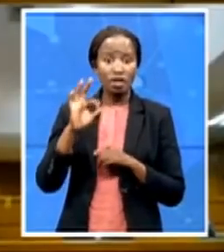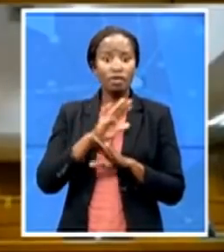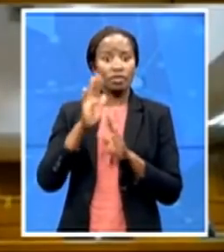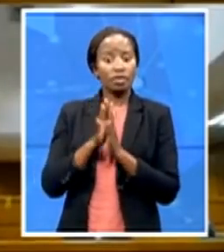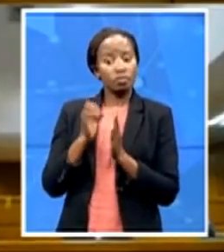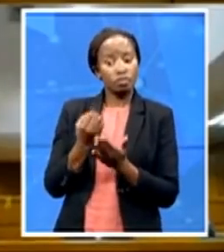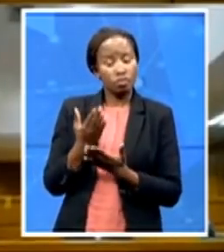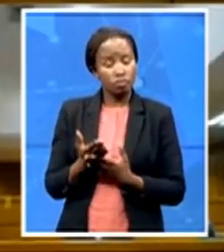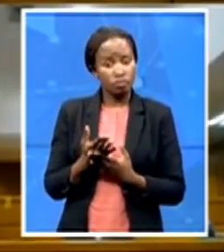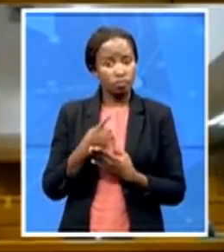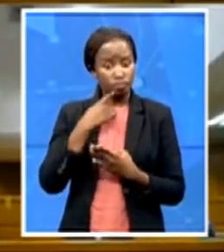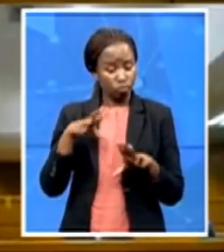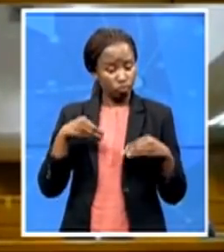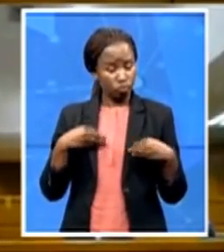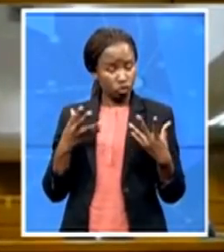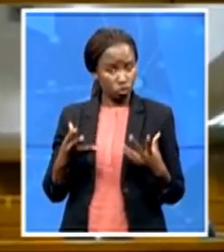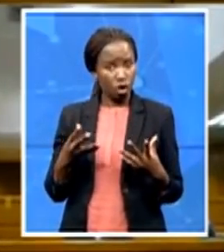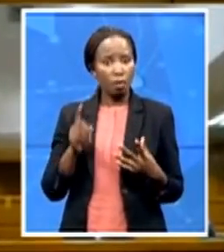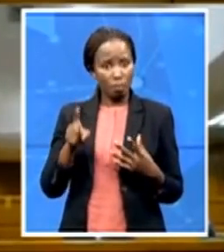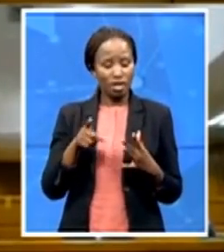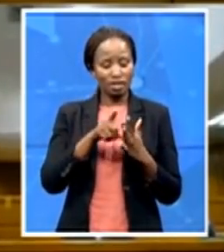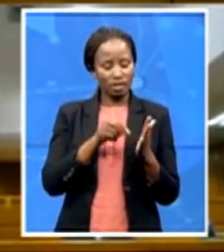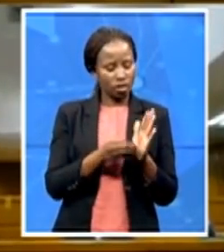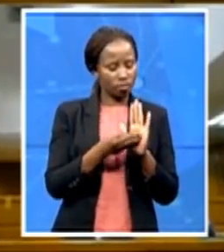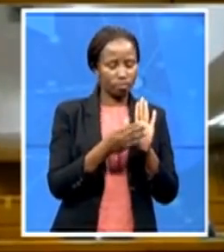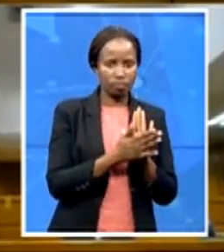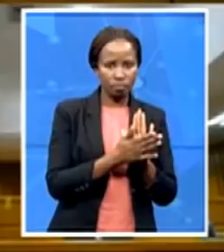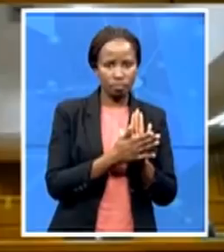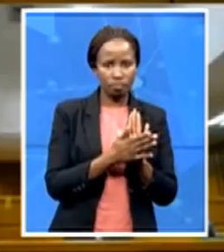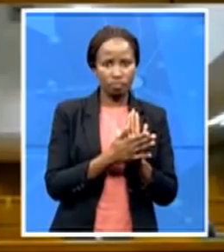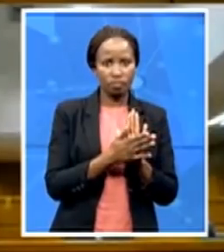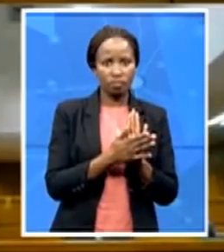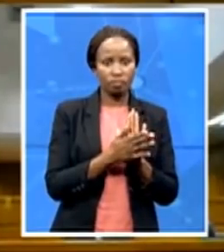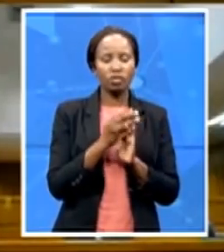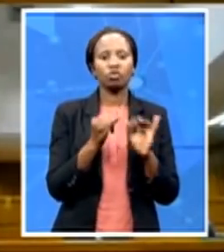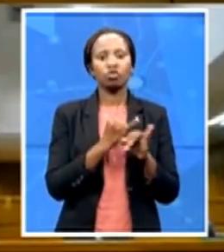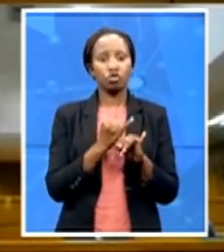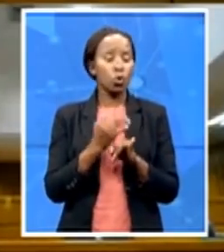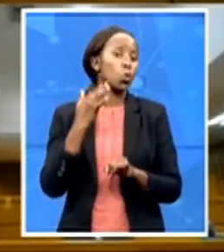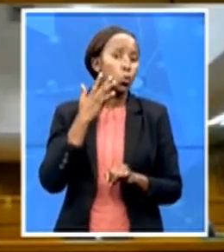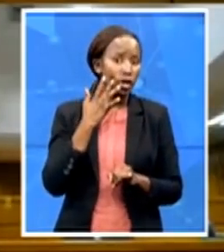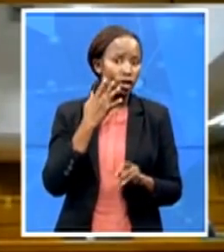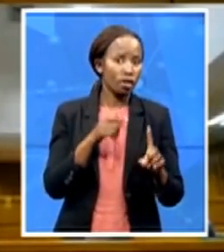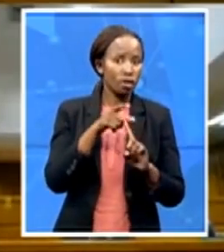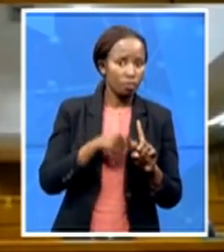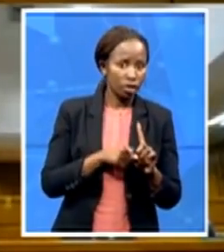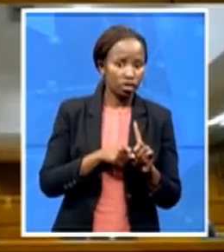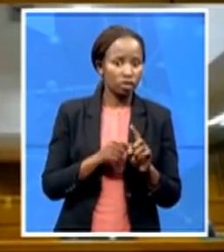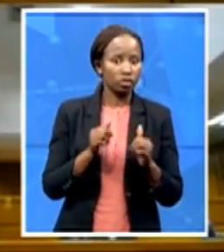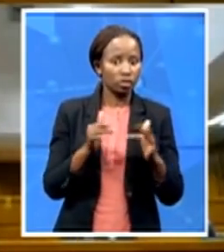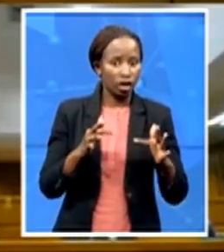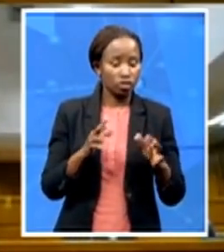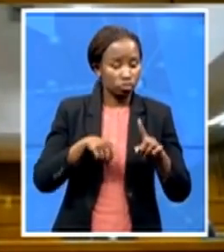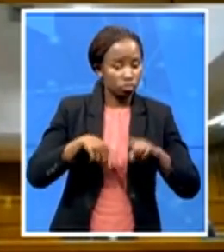on which the Constitution came into effect is the date from which the Assembly became empowered to remove an office bearer of a Chapter 9